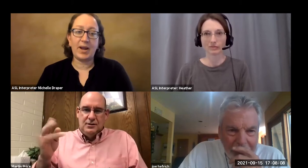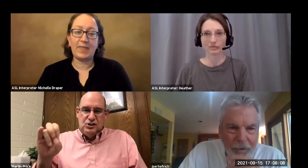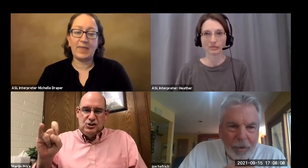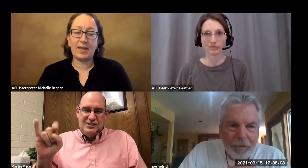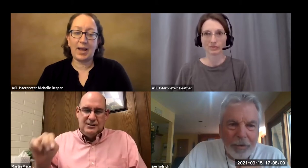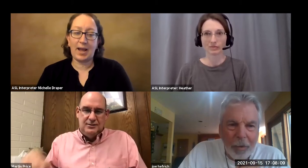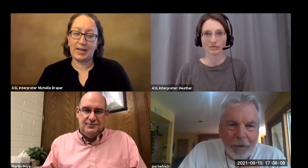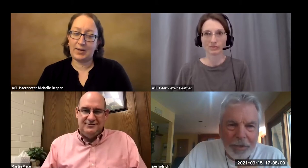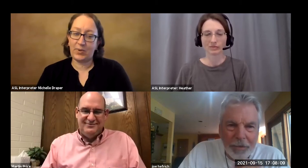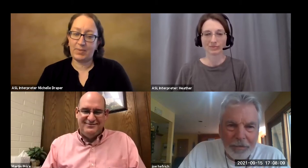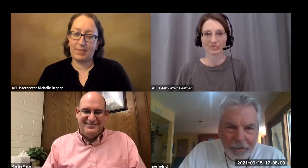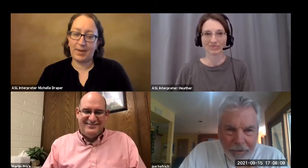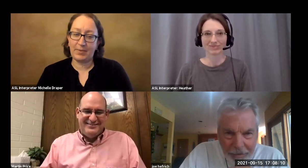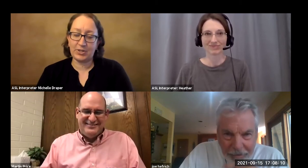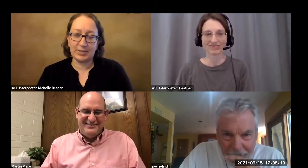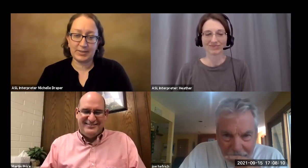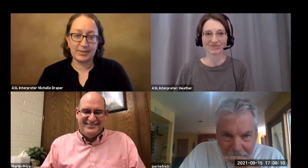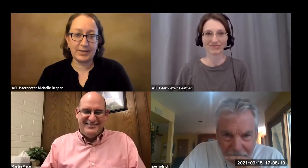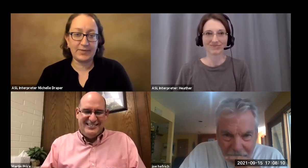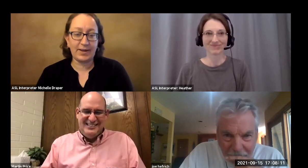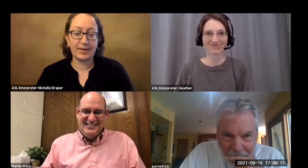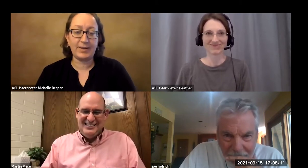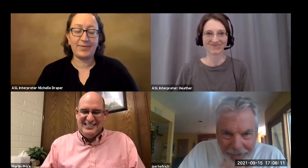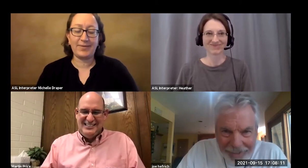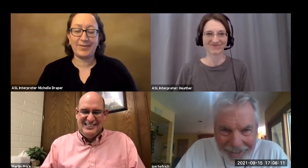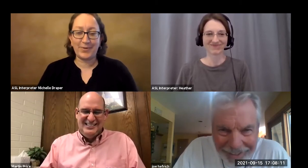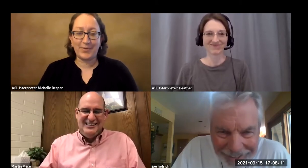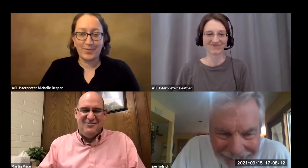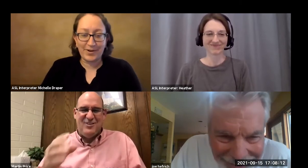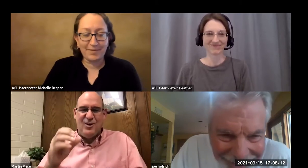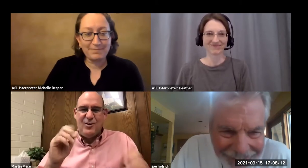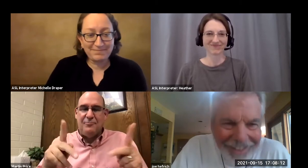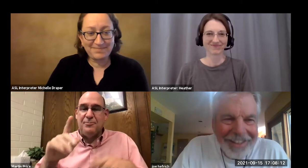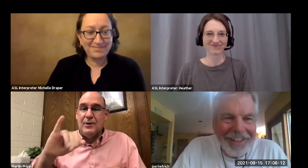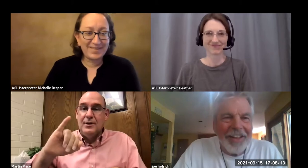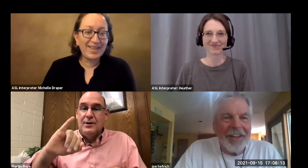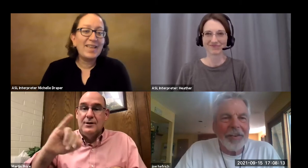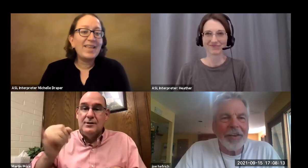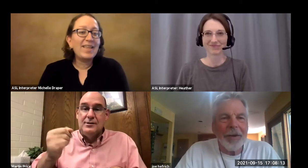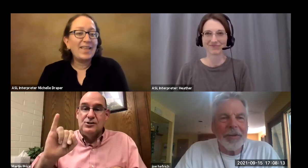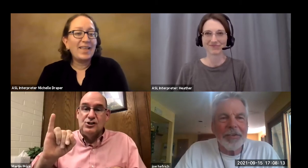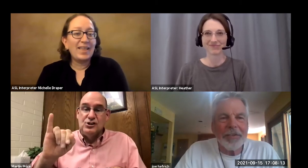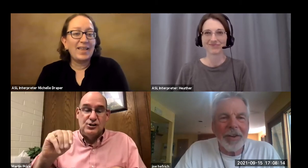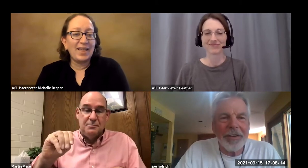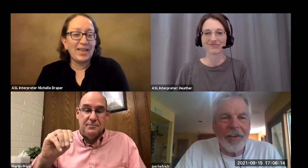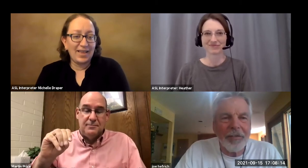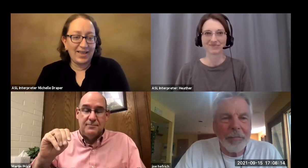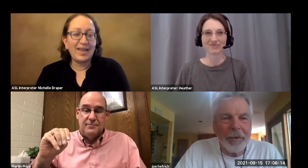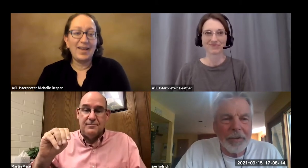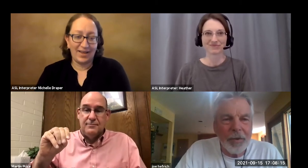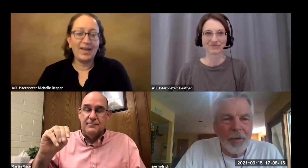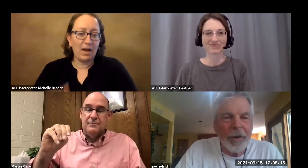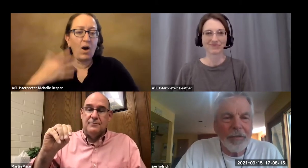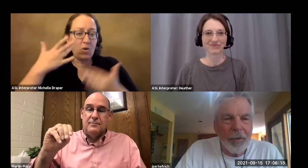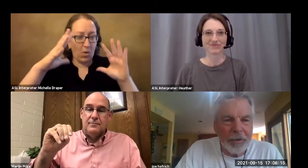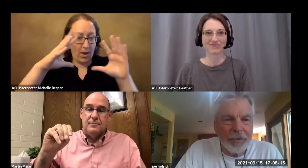Okay. So, and I think I need to win my bet with Justin, see if I have enough for a quorum or not. Okay, I'm going to sign